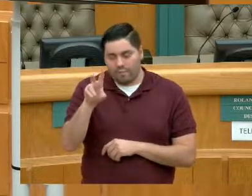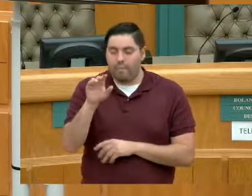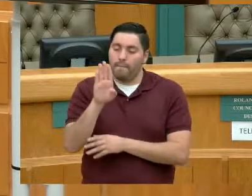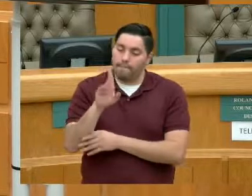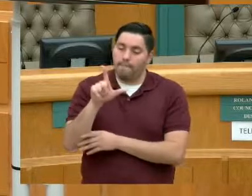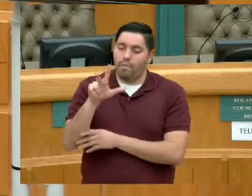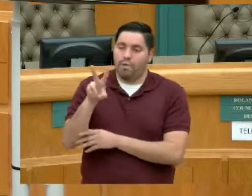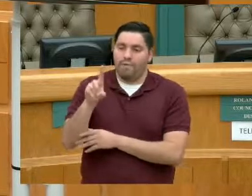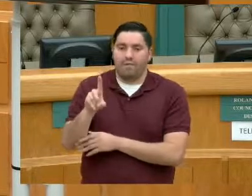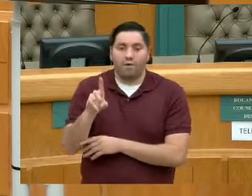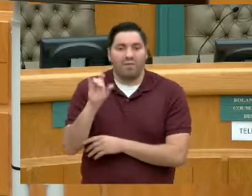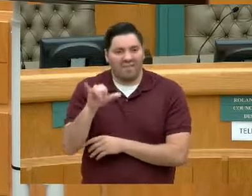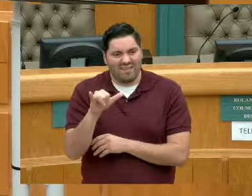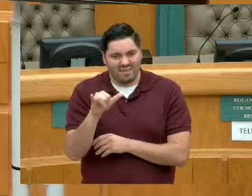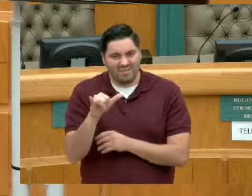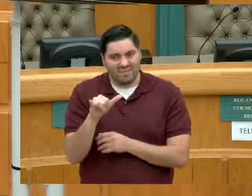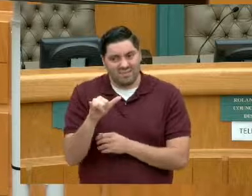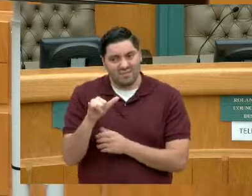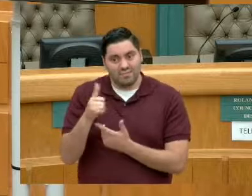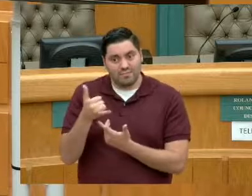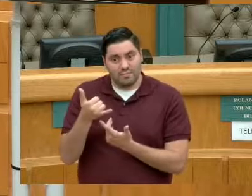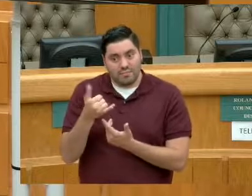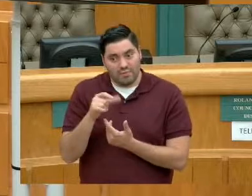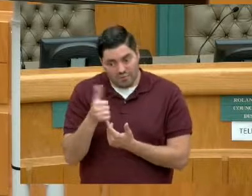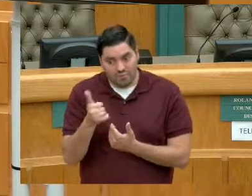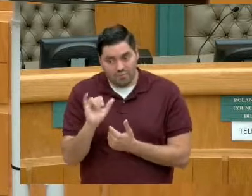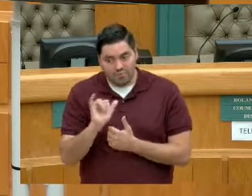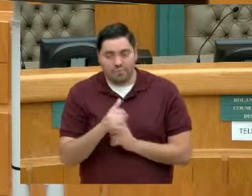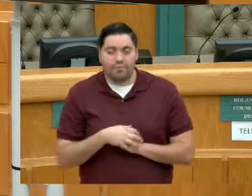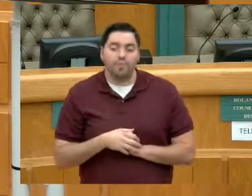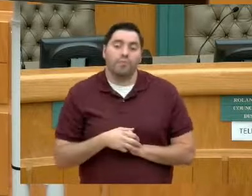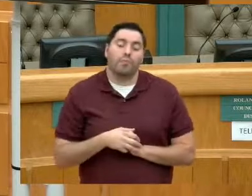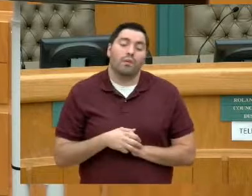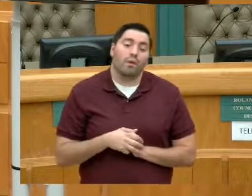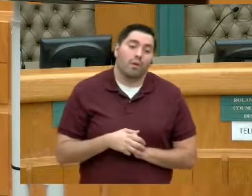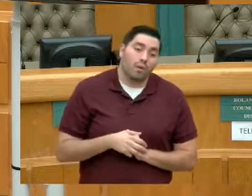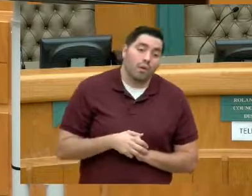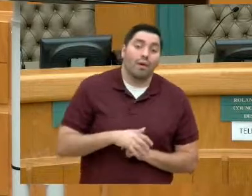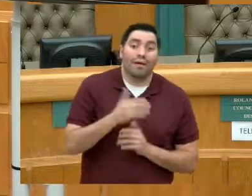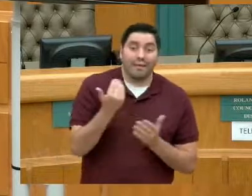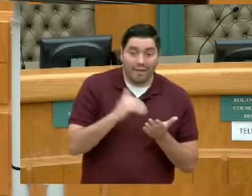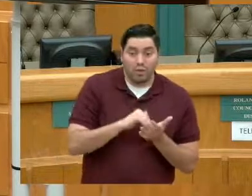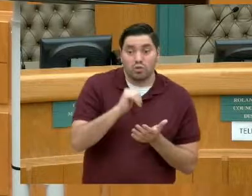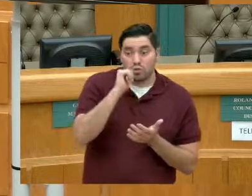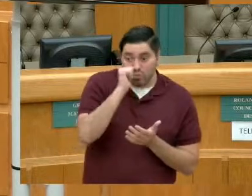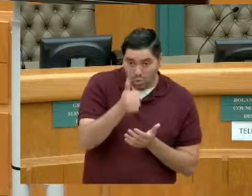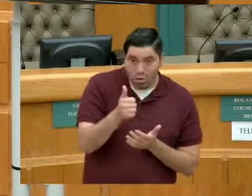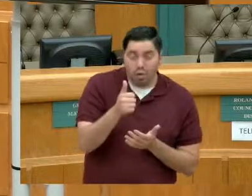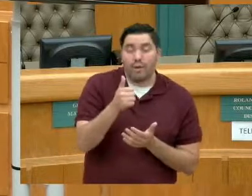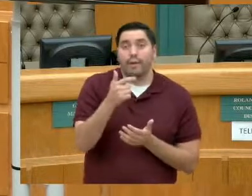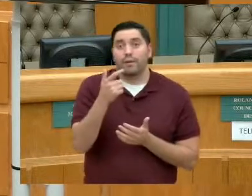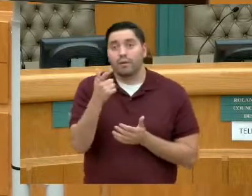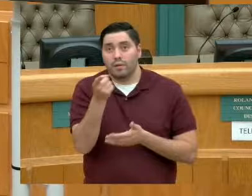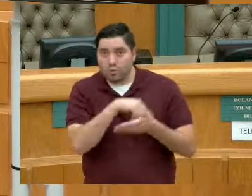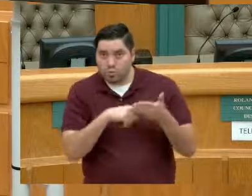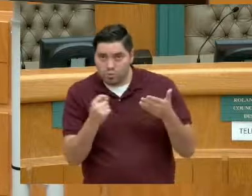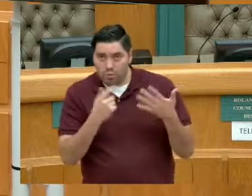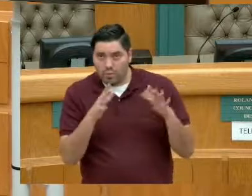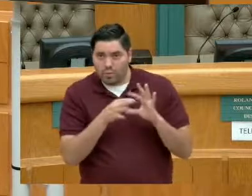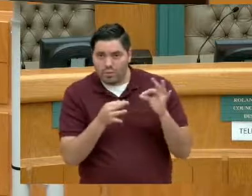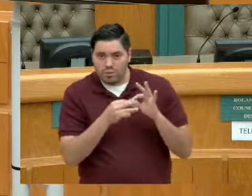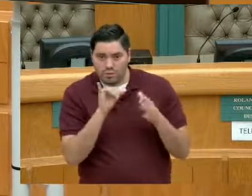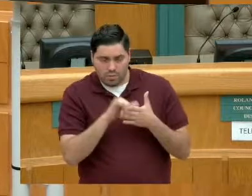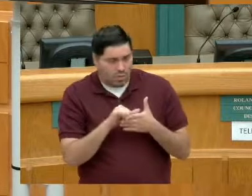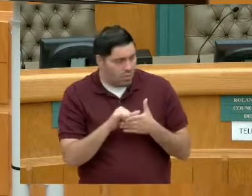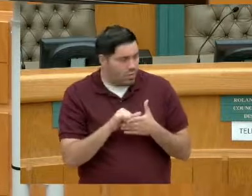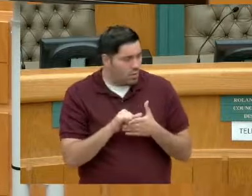those are 3 additional test opportunities on top of the 2 I just mentioned. And again, tomorrow and Tuesday at Hilltop,